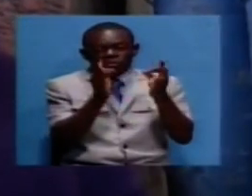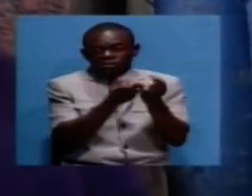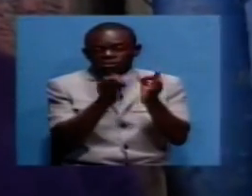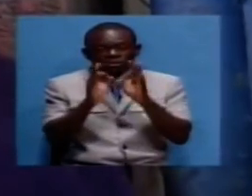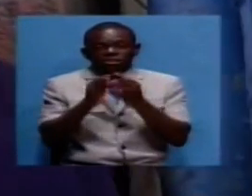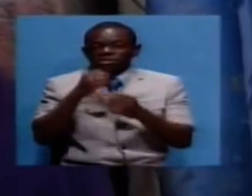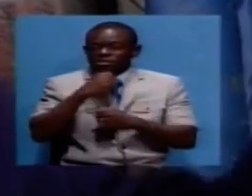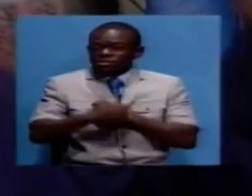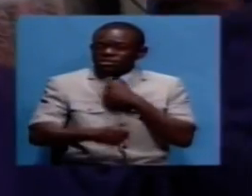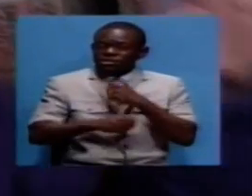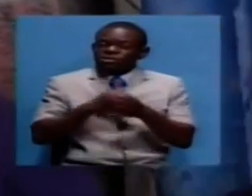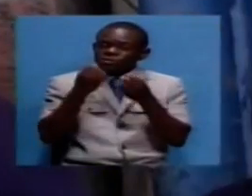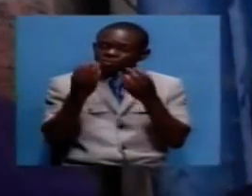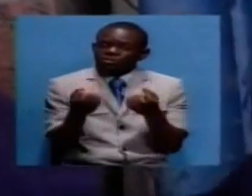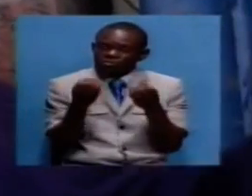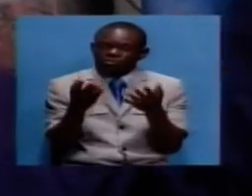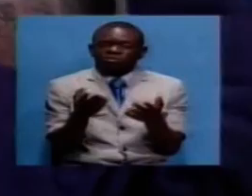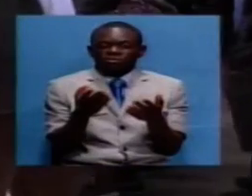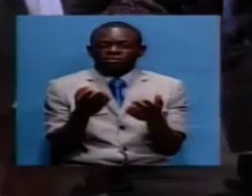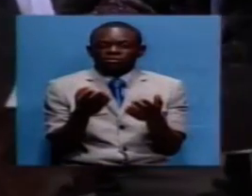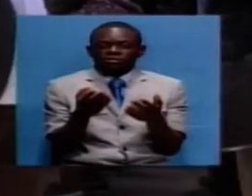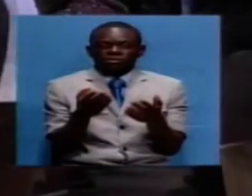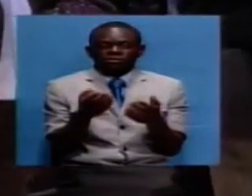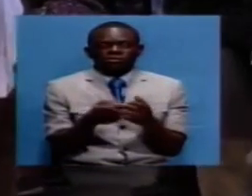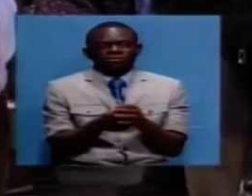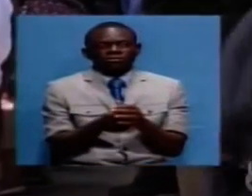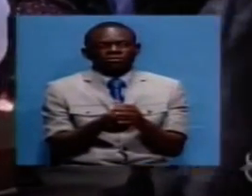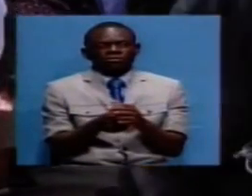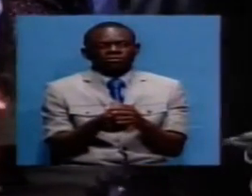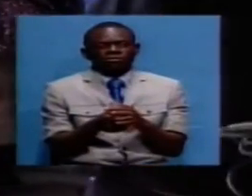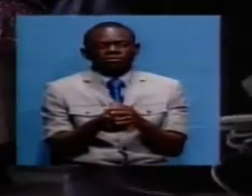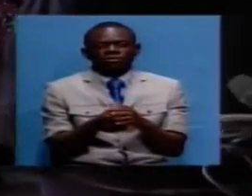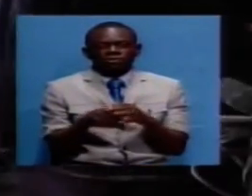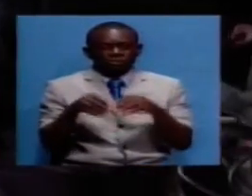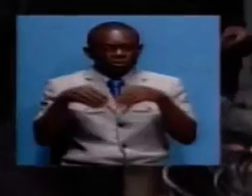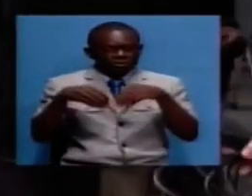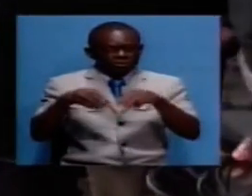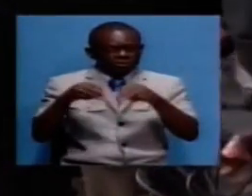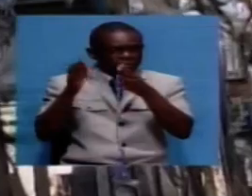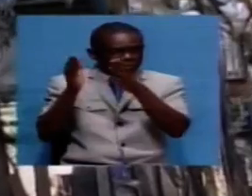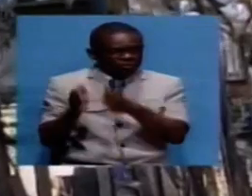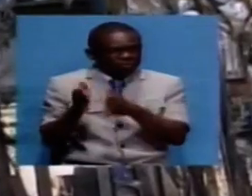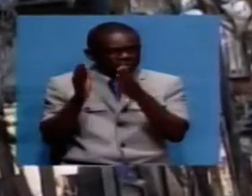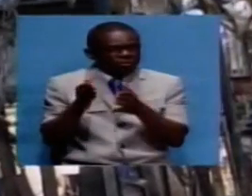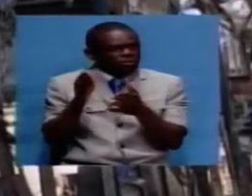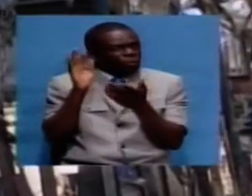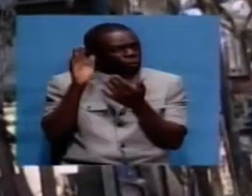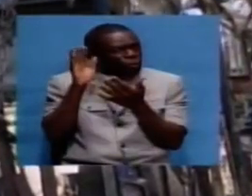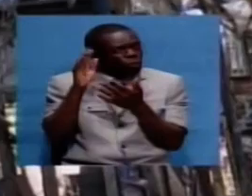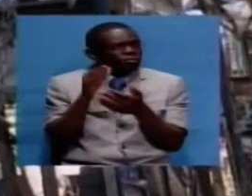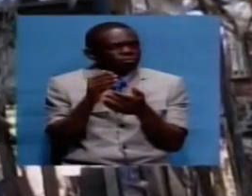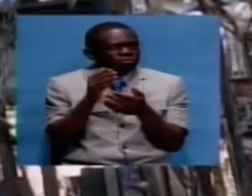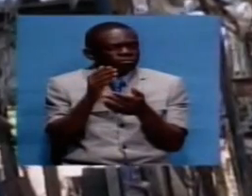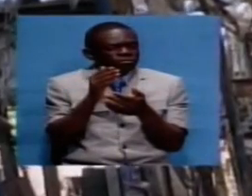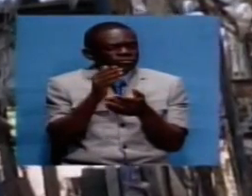makatundu yambiri na kwamene ukusukunapi na kwa barusa makatundu. The traders' hope is that someone somewhere will help provide their initial steps back